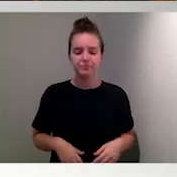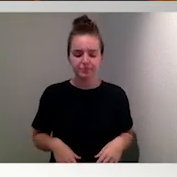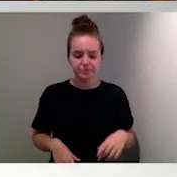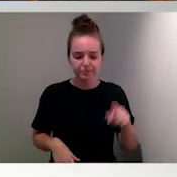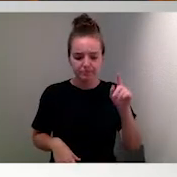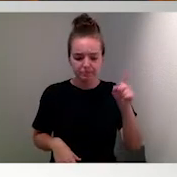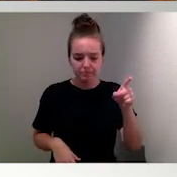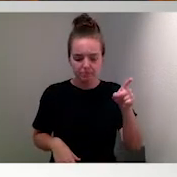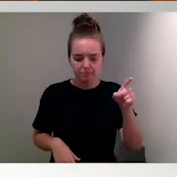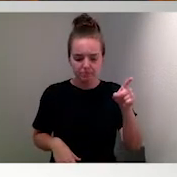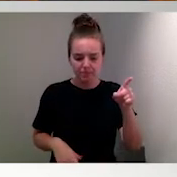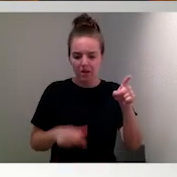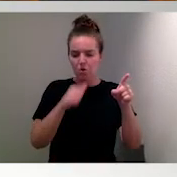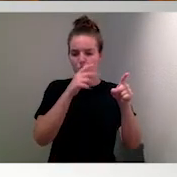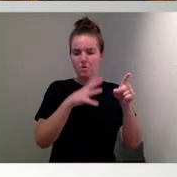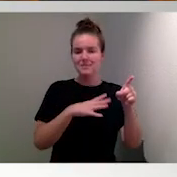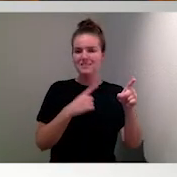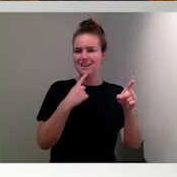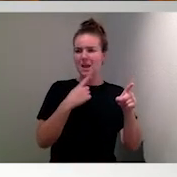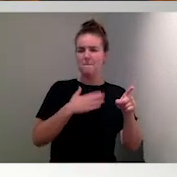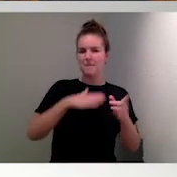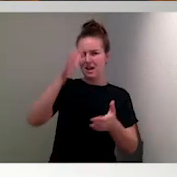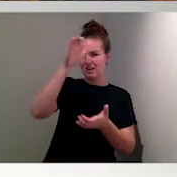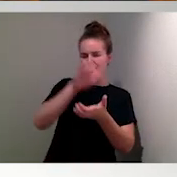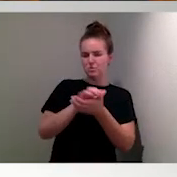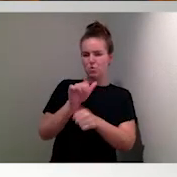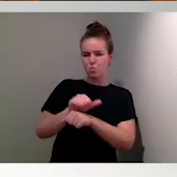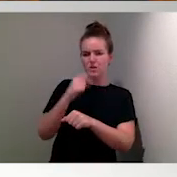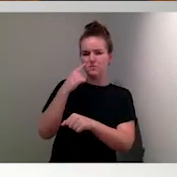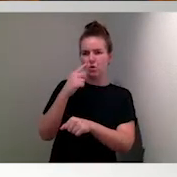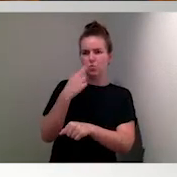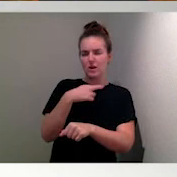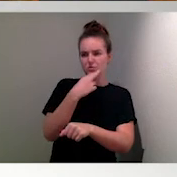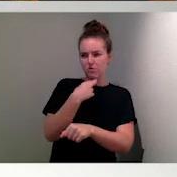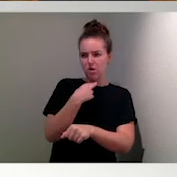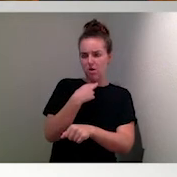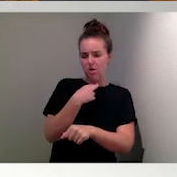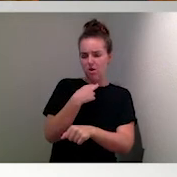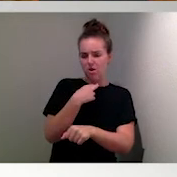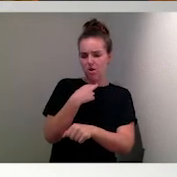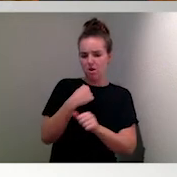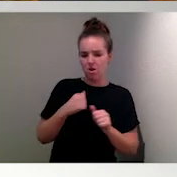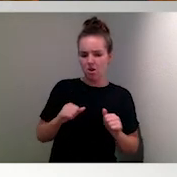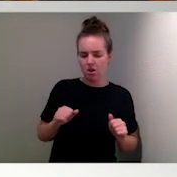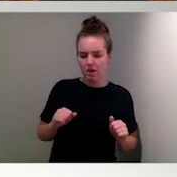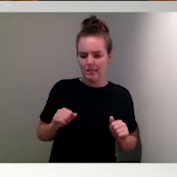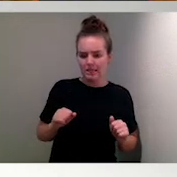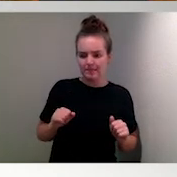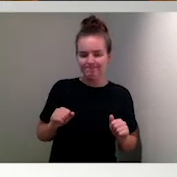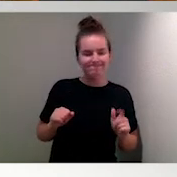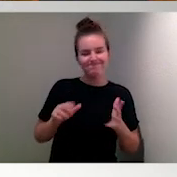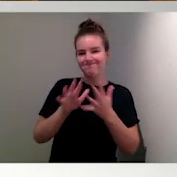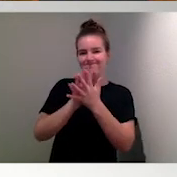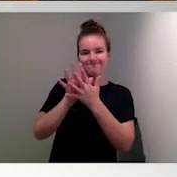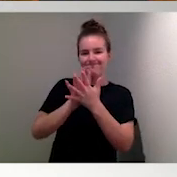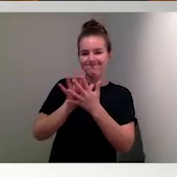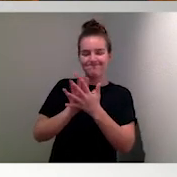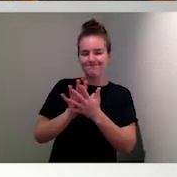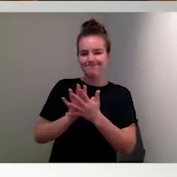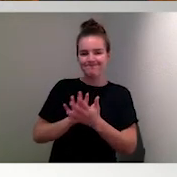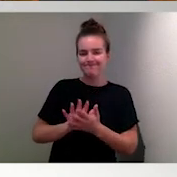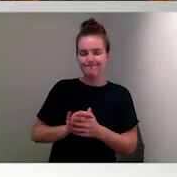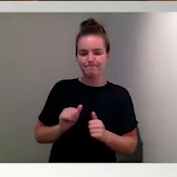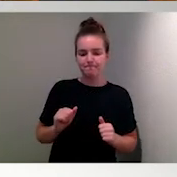you had a bad experience at one restaurant doesn't mean don't try it somewhere else. Because, like, my husband works in the restaurant industry, he caters